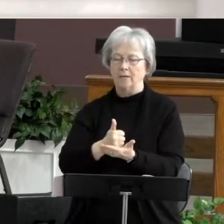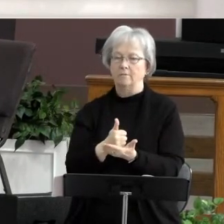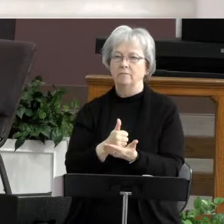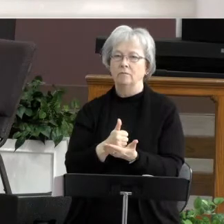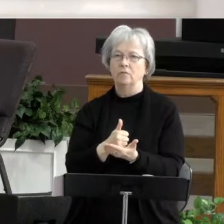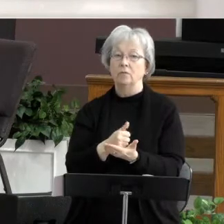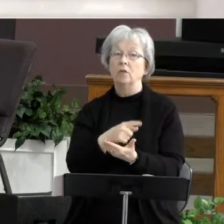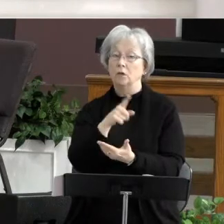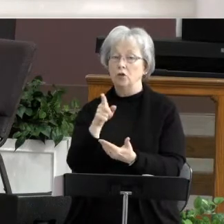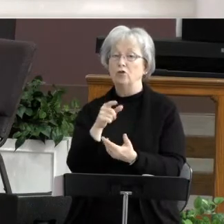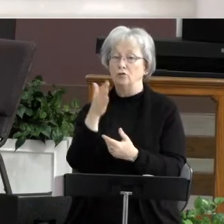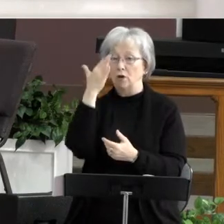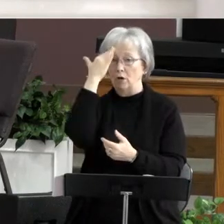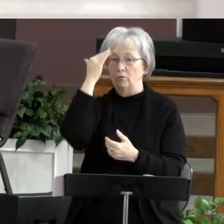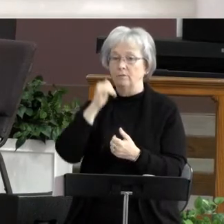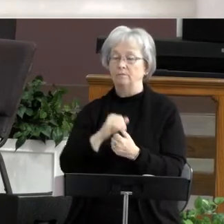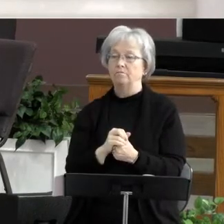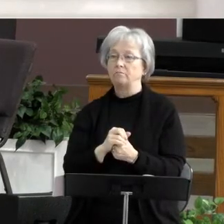You know